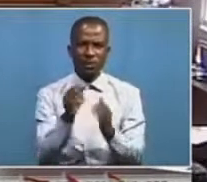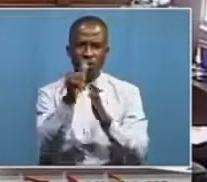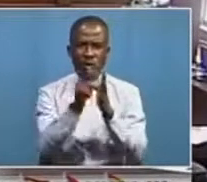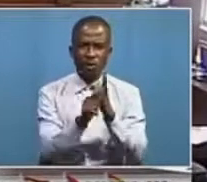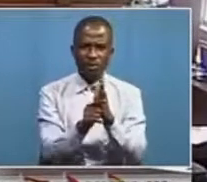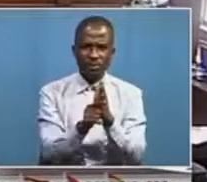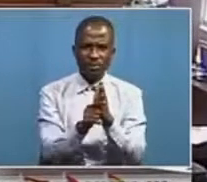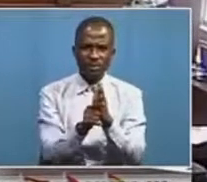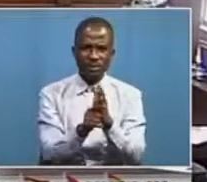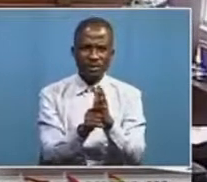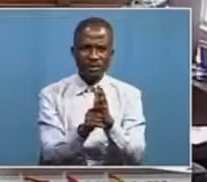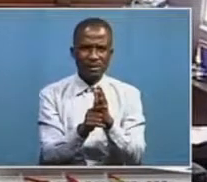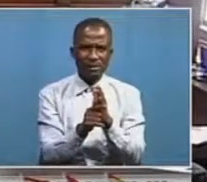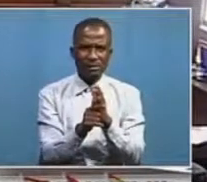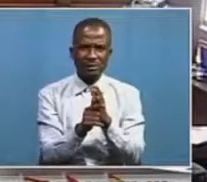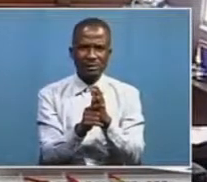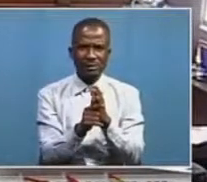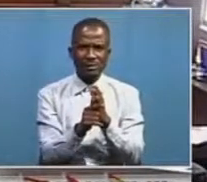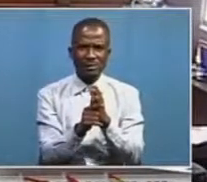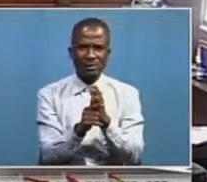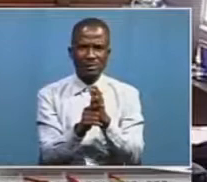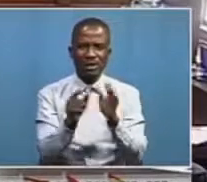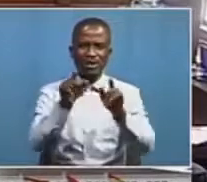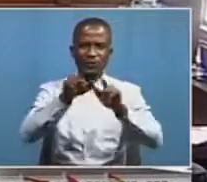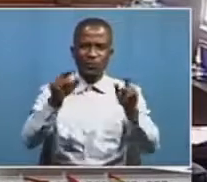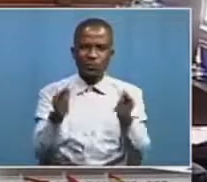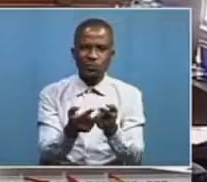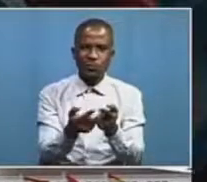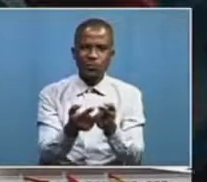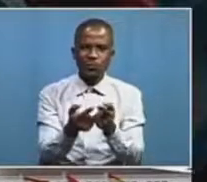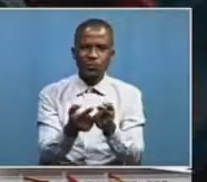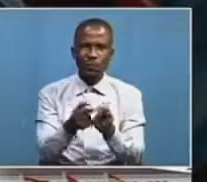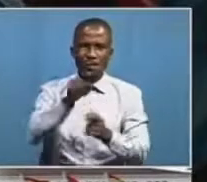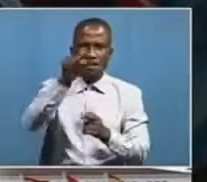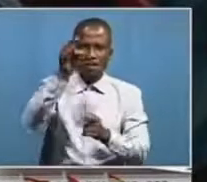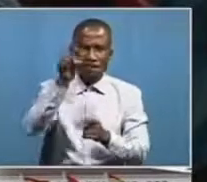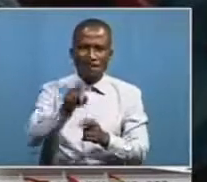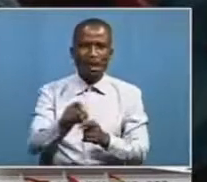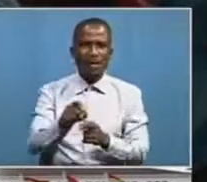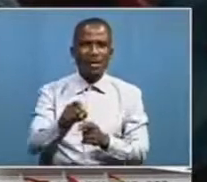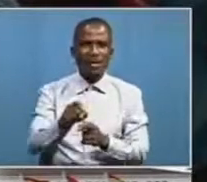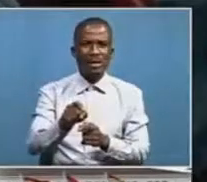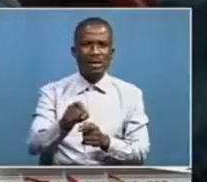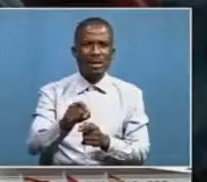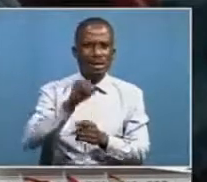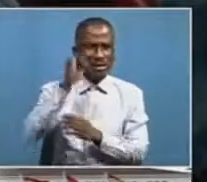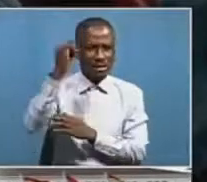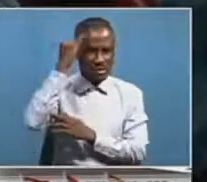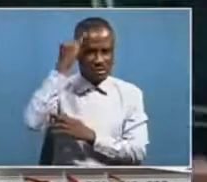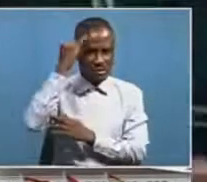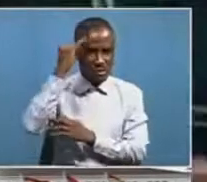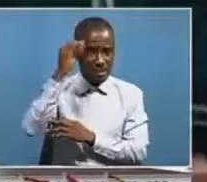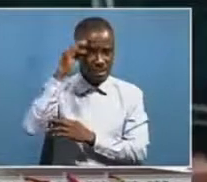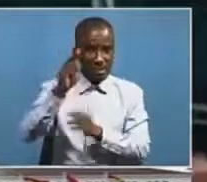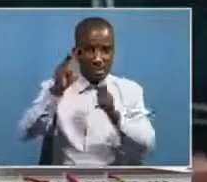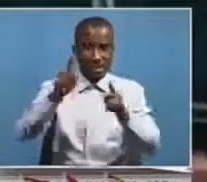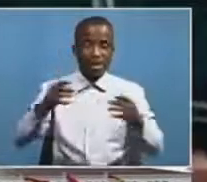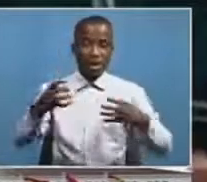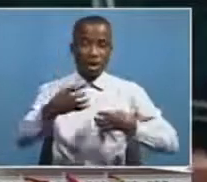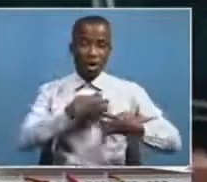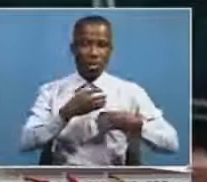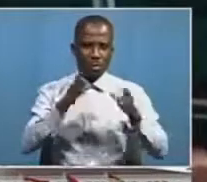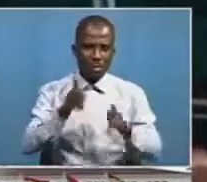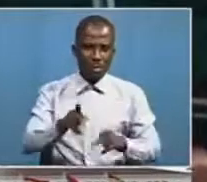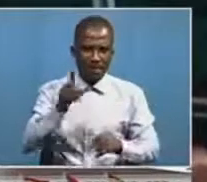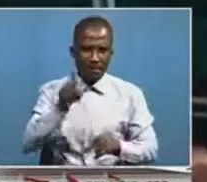45(4), the parties in the petition shall be A, the petitioner as specified in Article 64 Clause 1 of